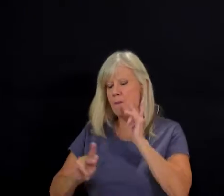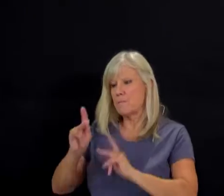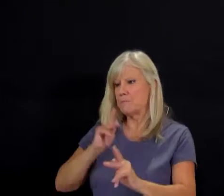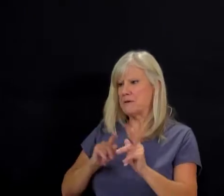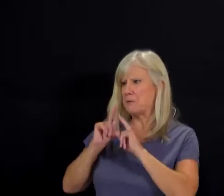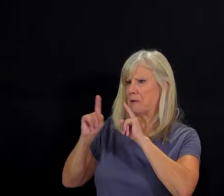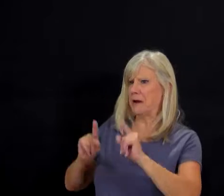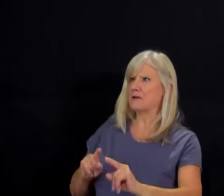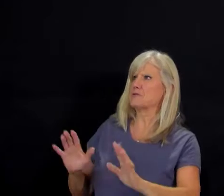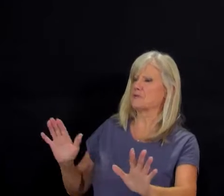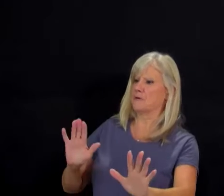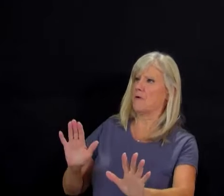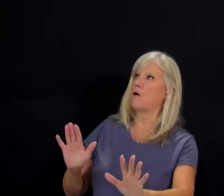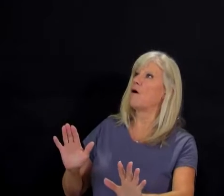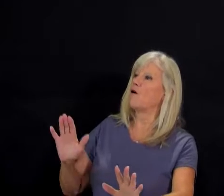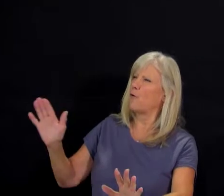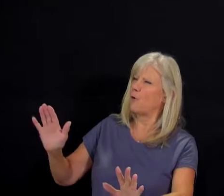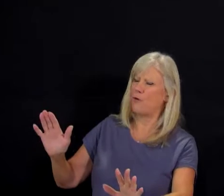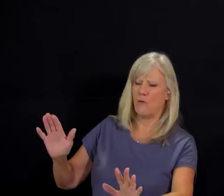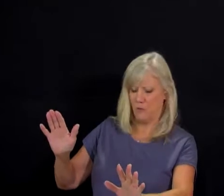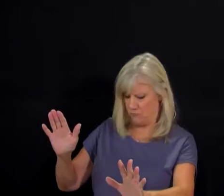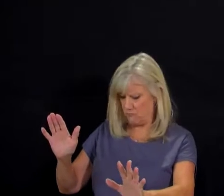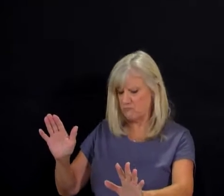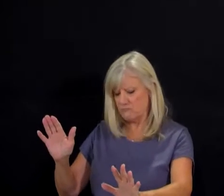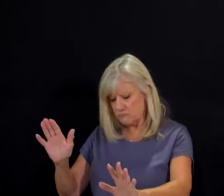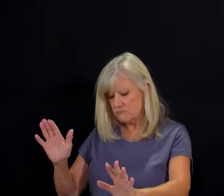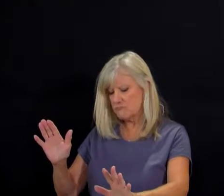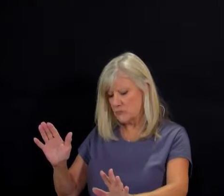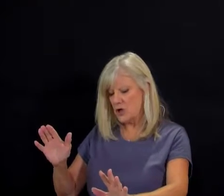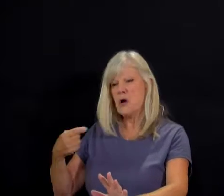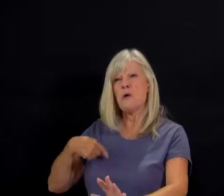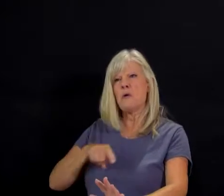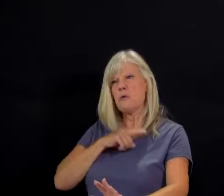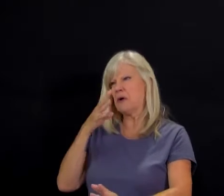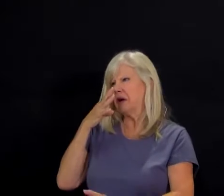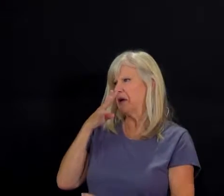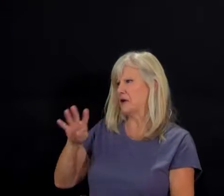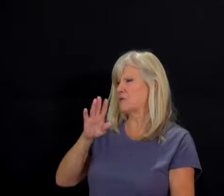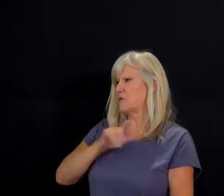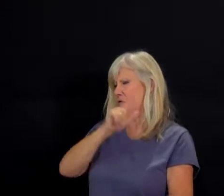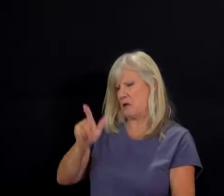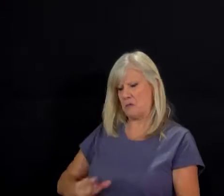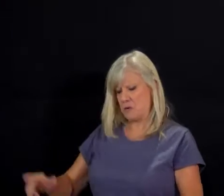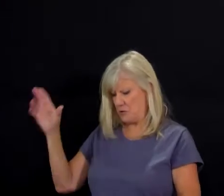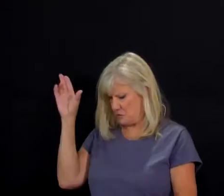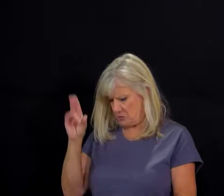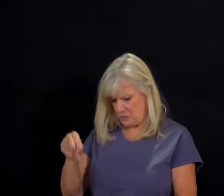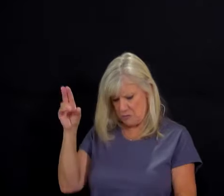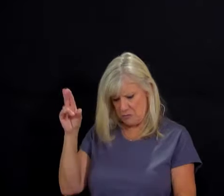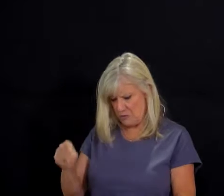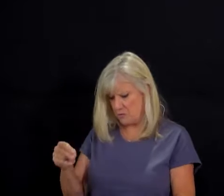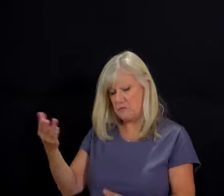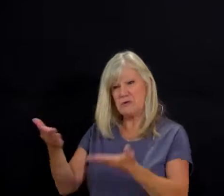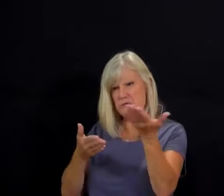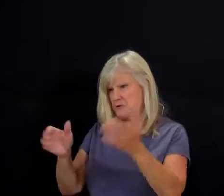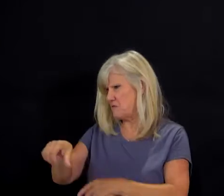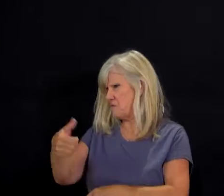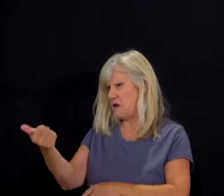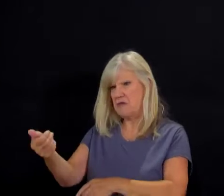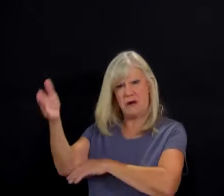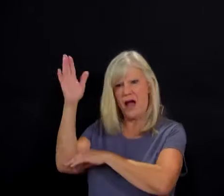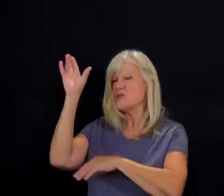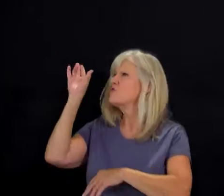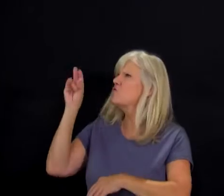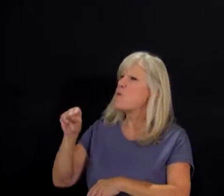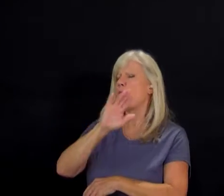people answered, far be it from us to forsake the Lord for the service of other gods.